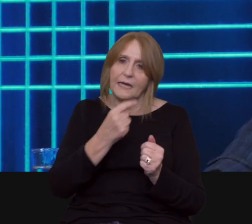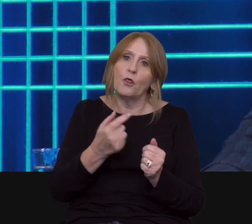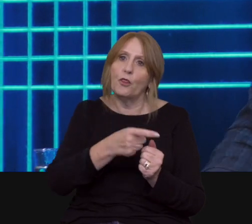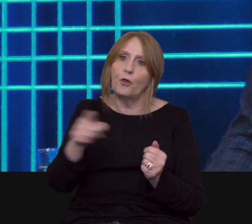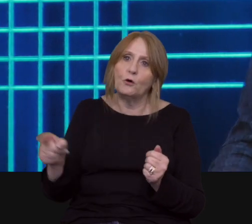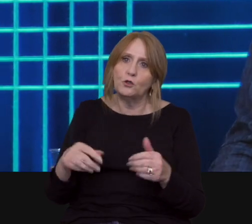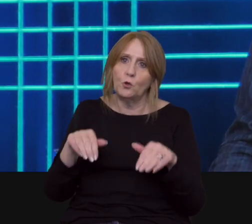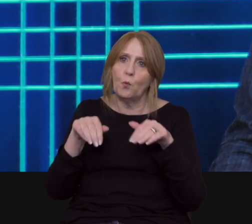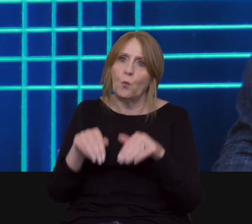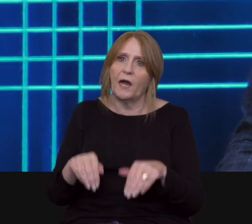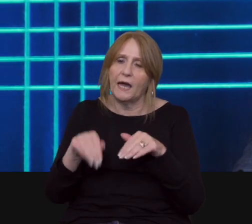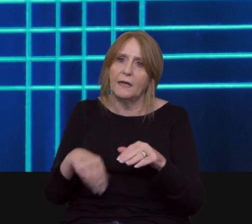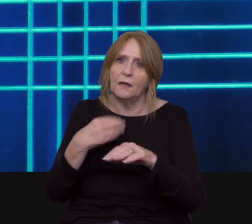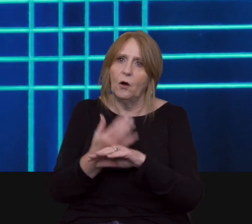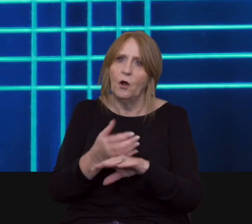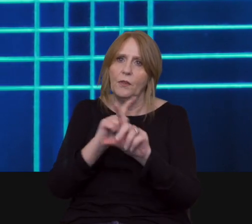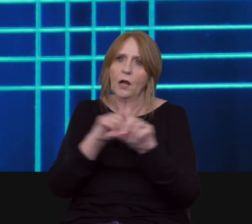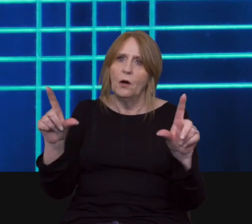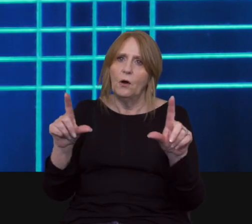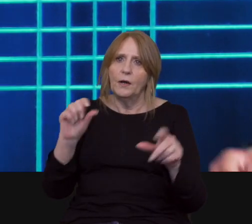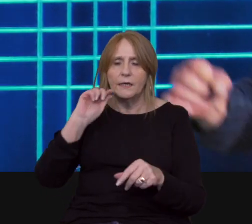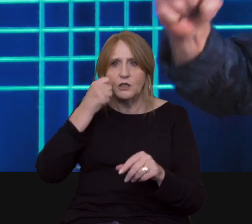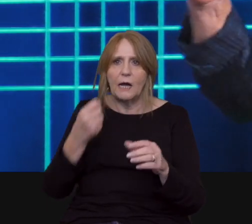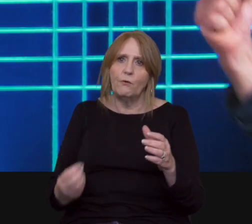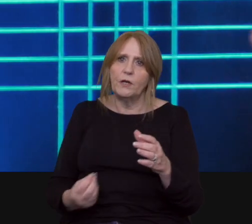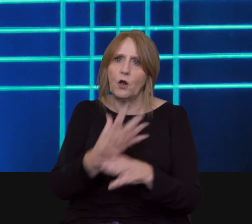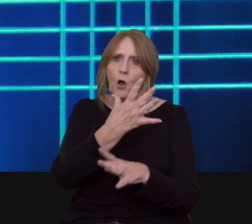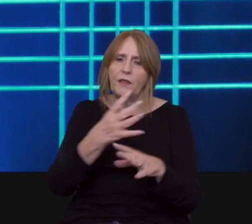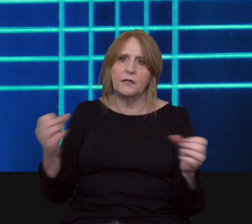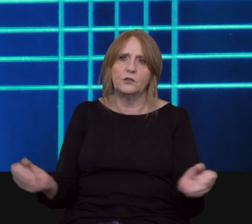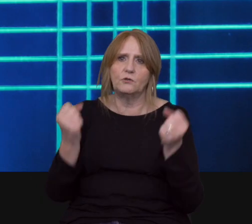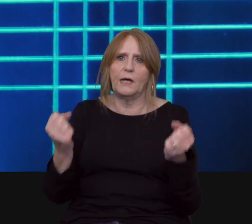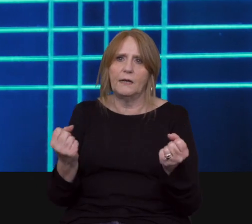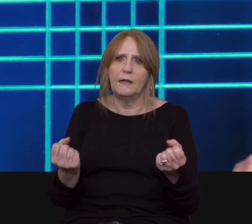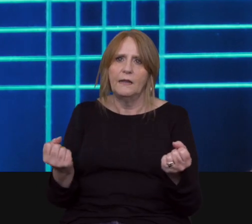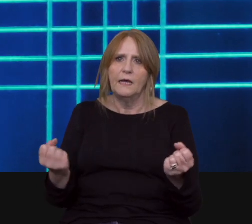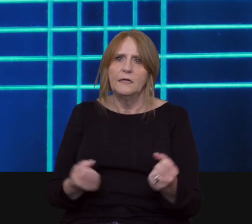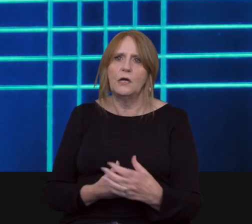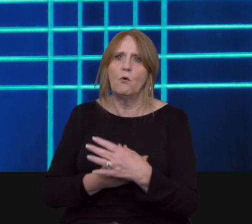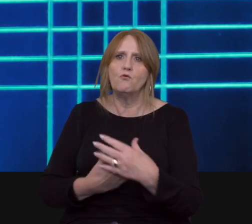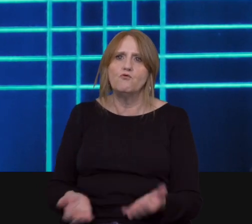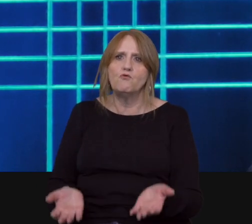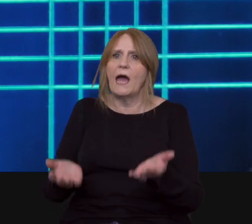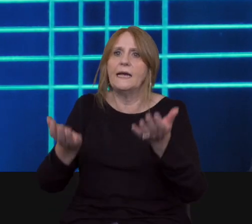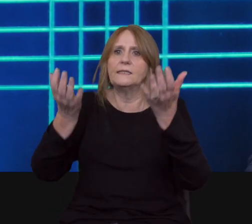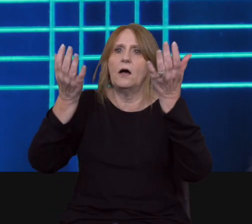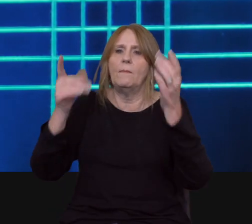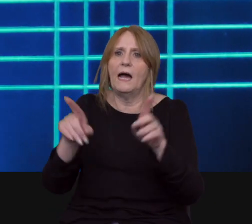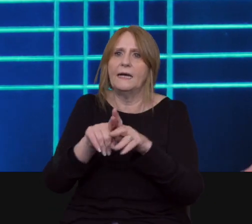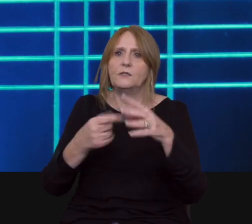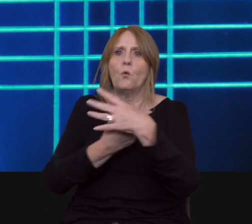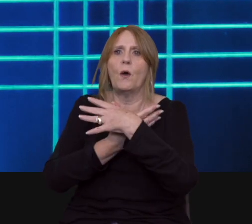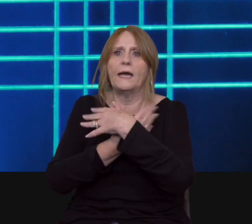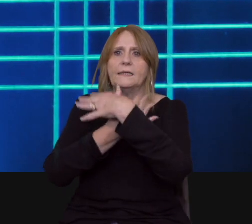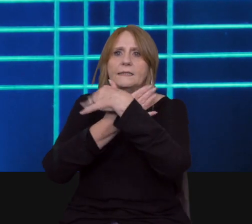the Lord shall renew their strength. They shall rise up as with the wings of an eagle. And I discovered that that